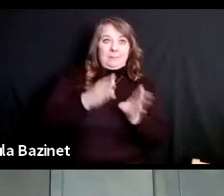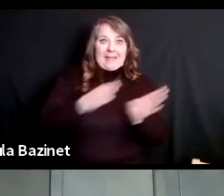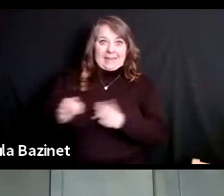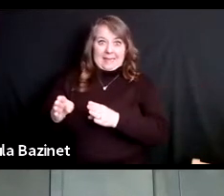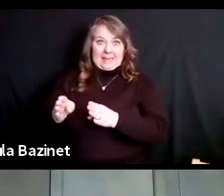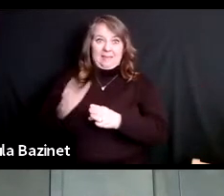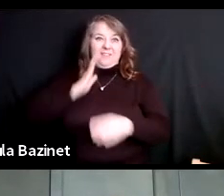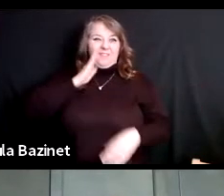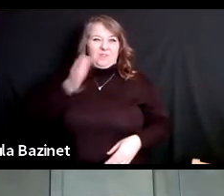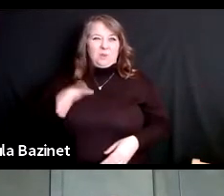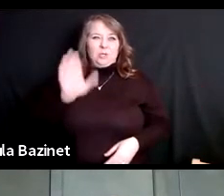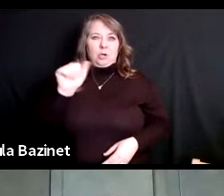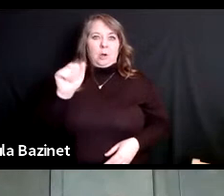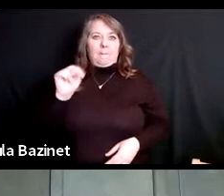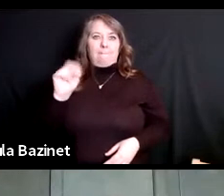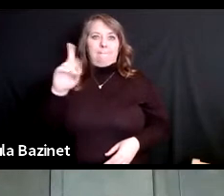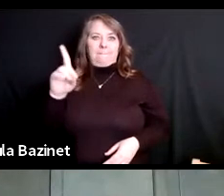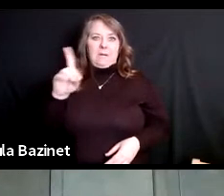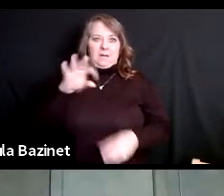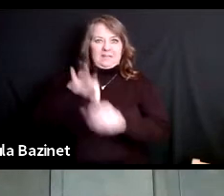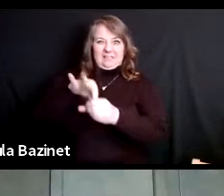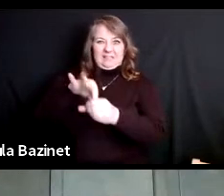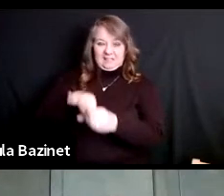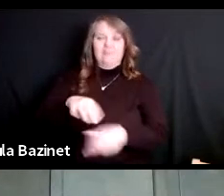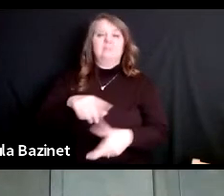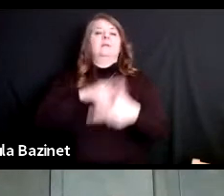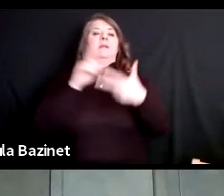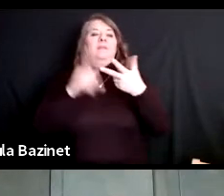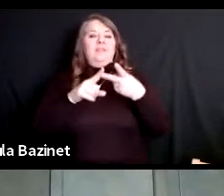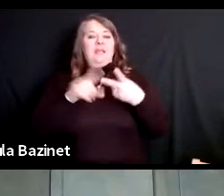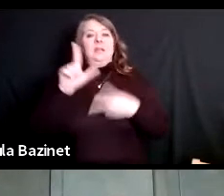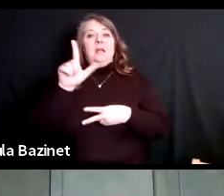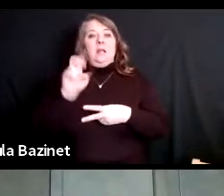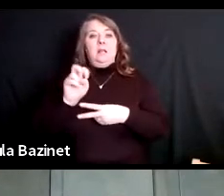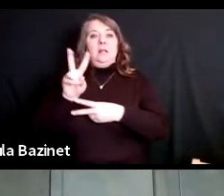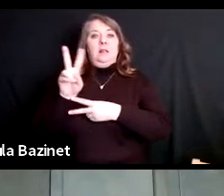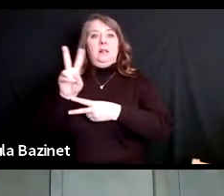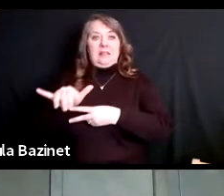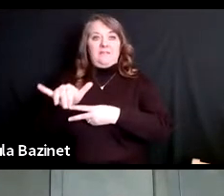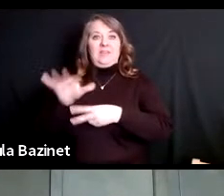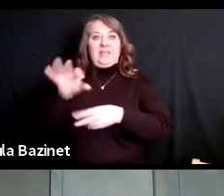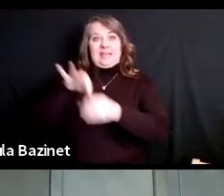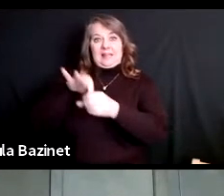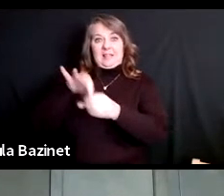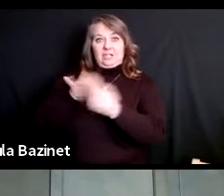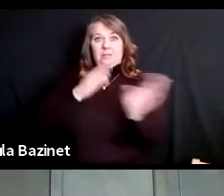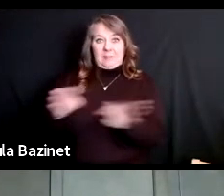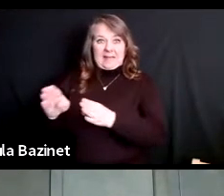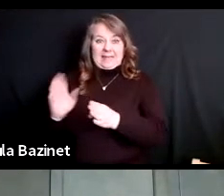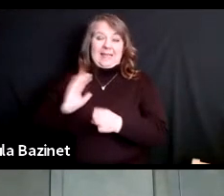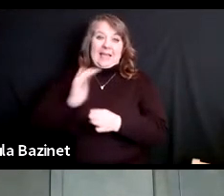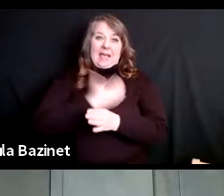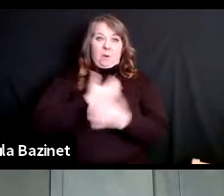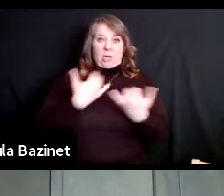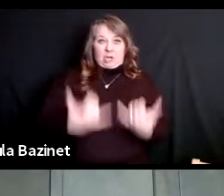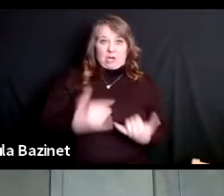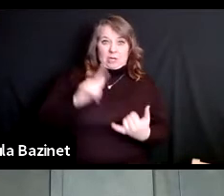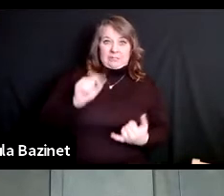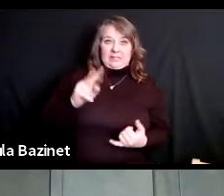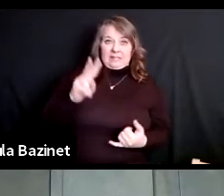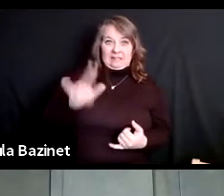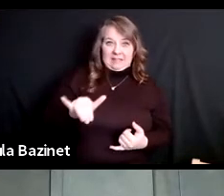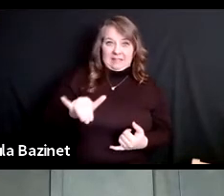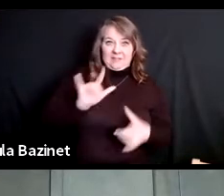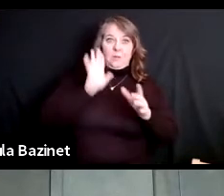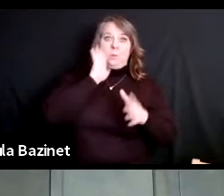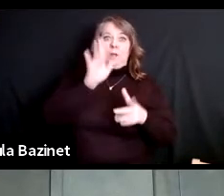future bond planning and then levy election planning. We do have our current levy is expiring. So there's a levy election that